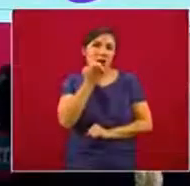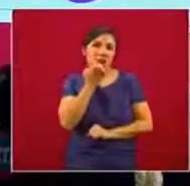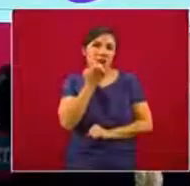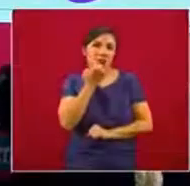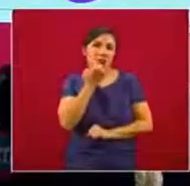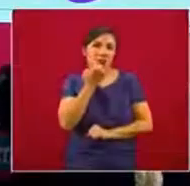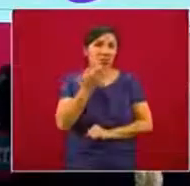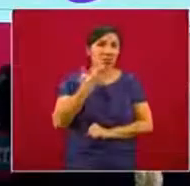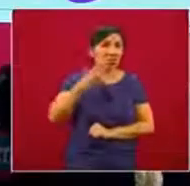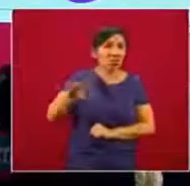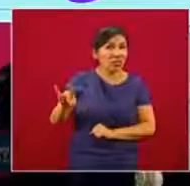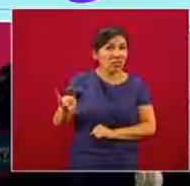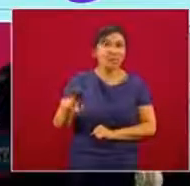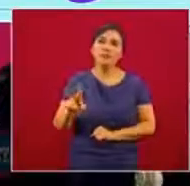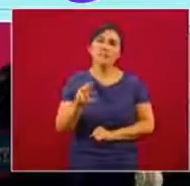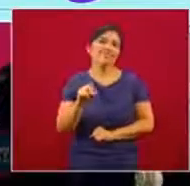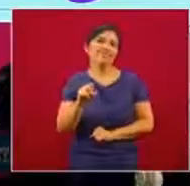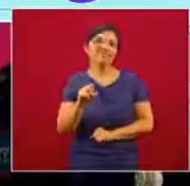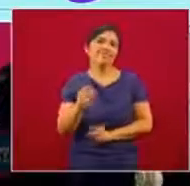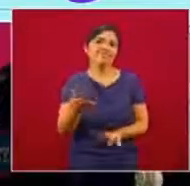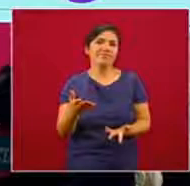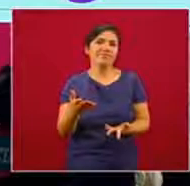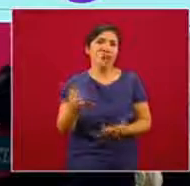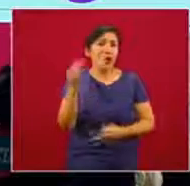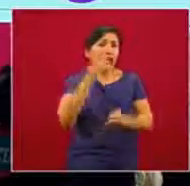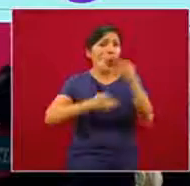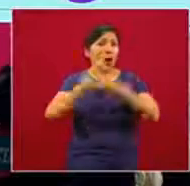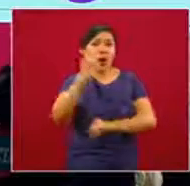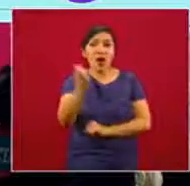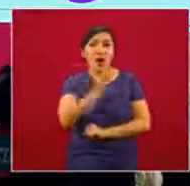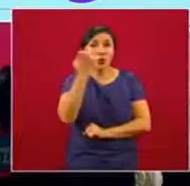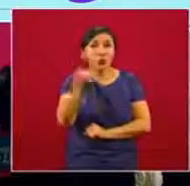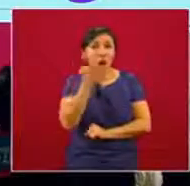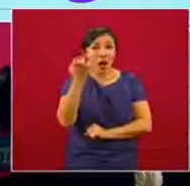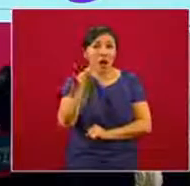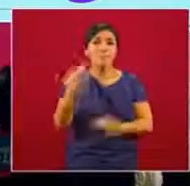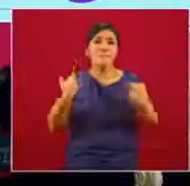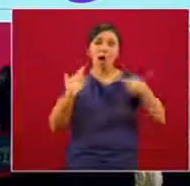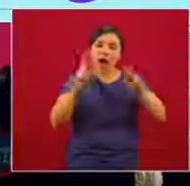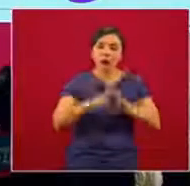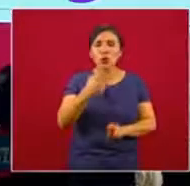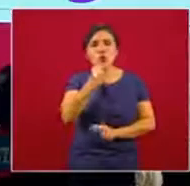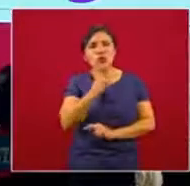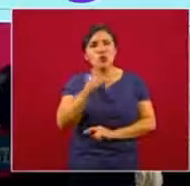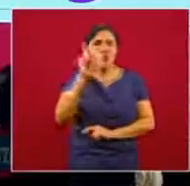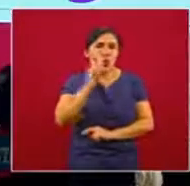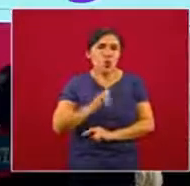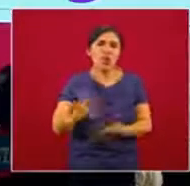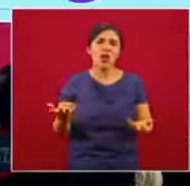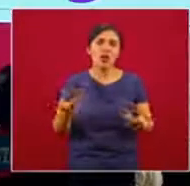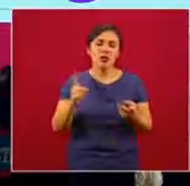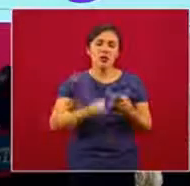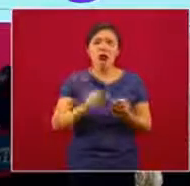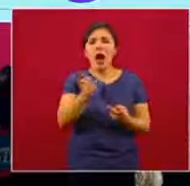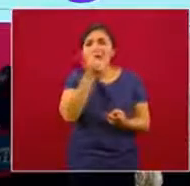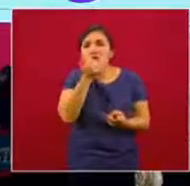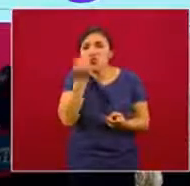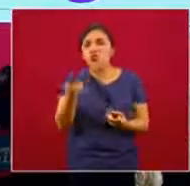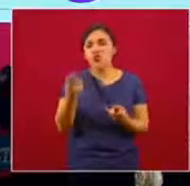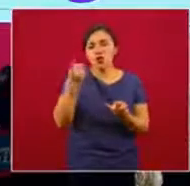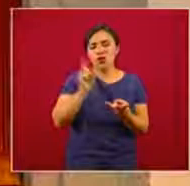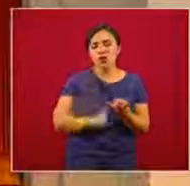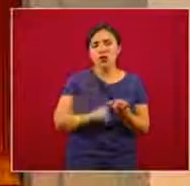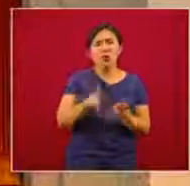es cosa we are mía, living the way in porque which todo we el are going sistema to return to educativo, school. maestras, And the maestros, whole education system, the alumnos,